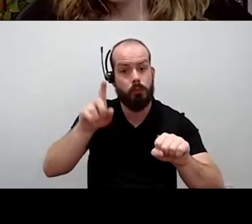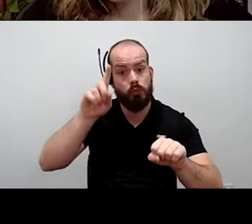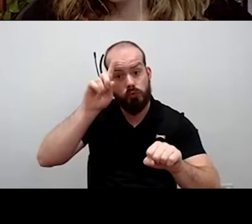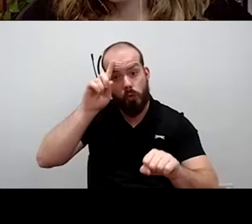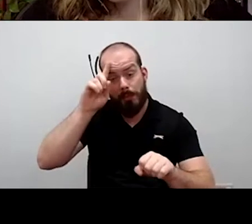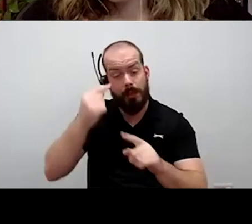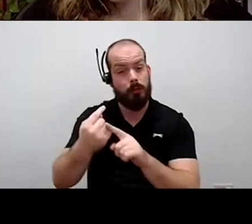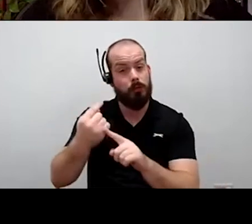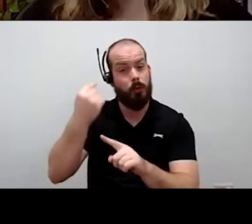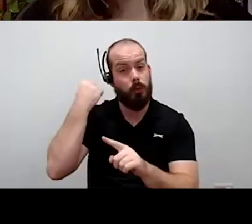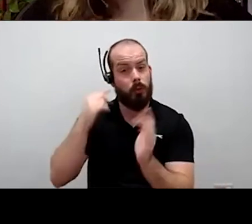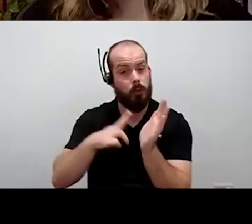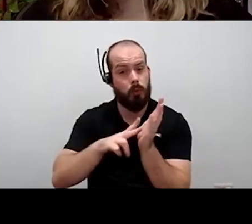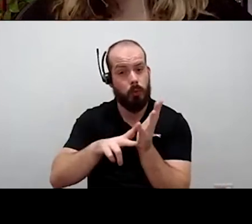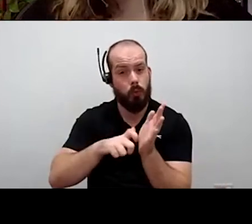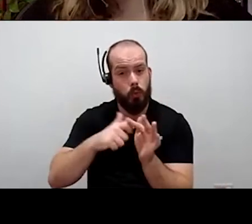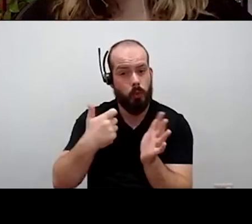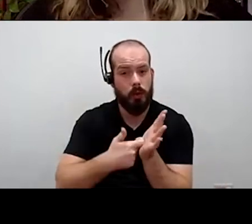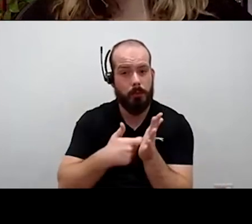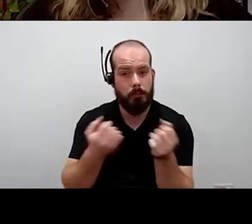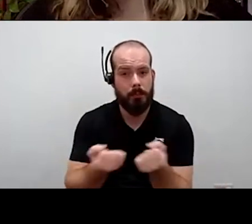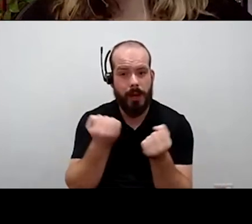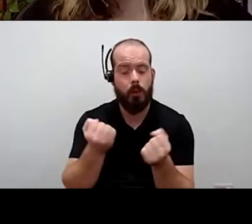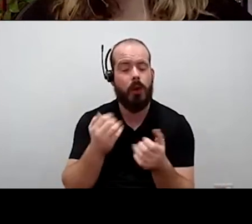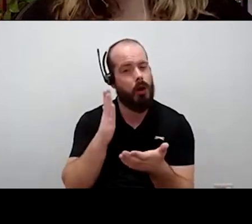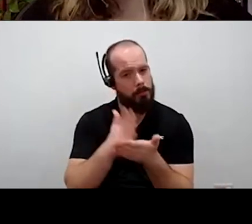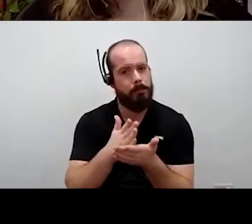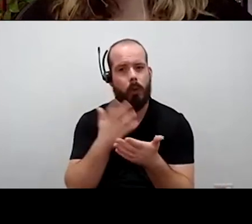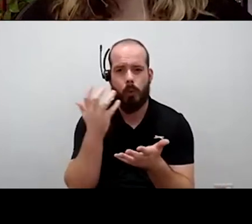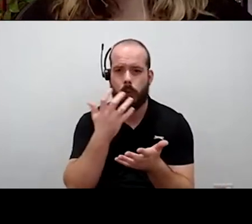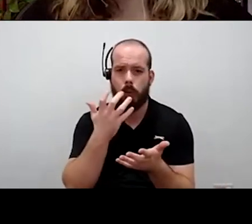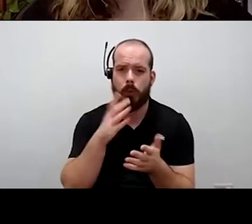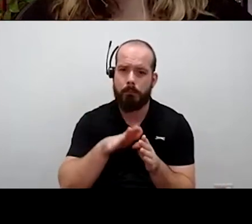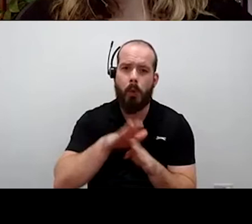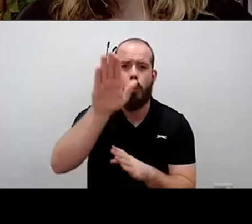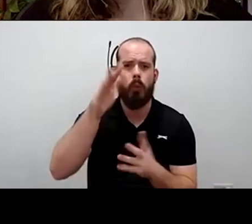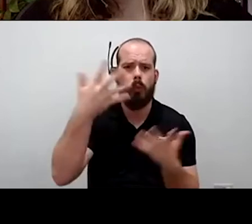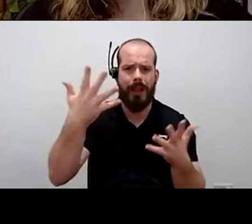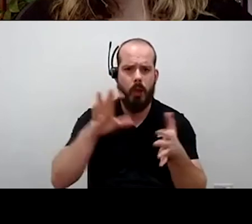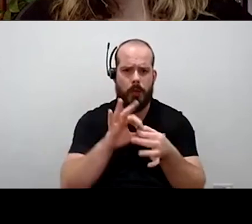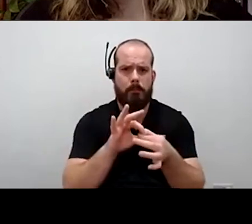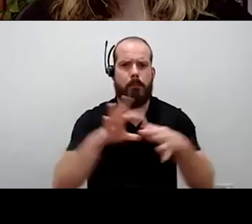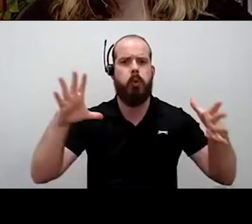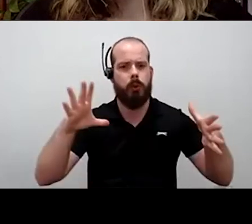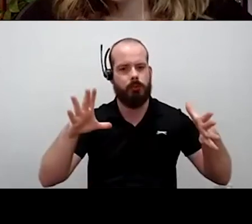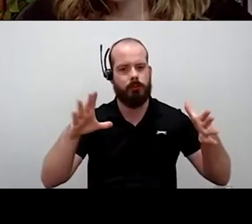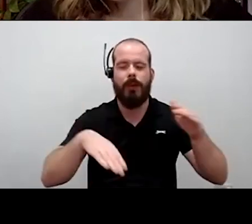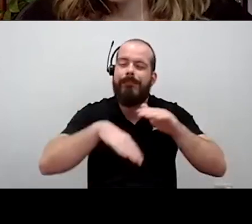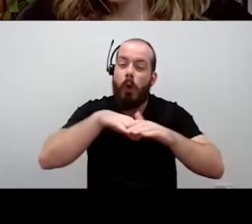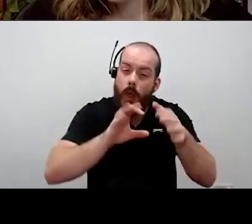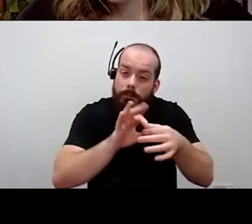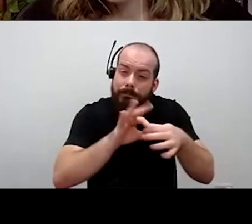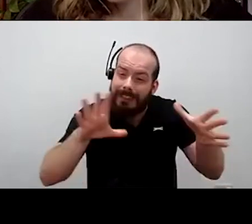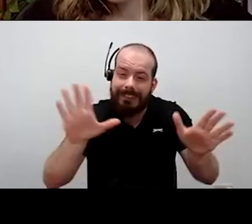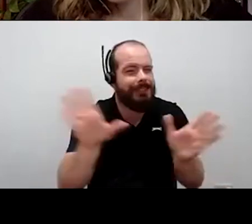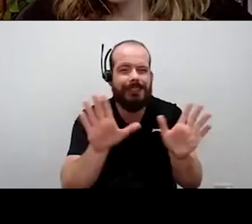so successful on nuclear, would have been able to disembed itself from nuclear in the way it has done, not completely and not perfectly.